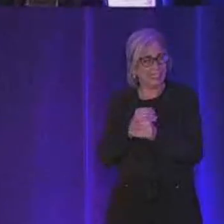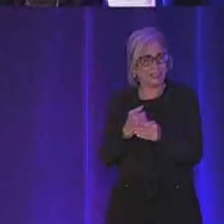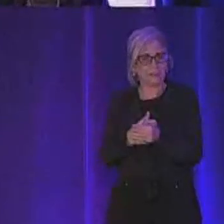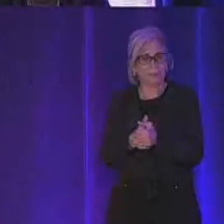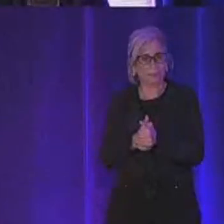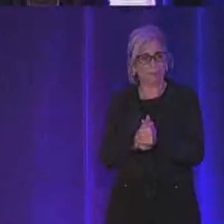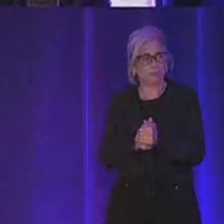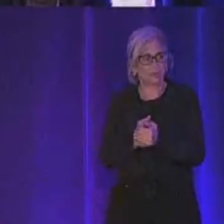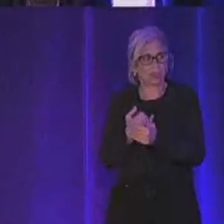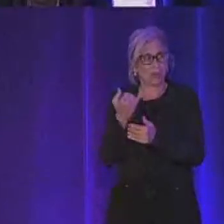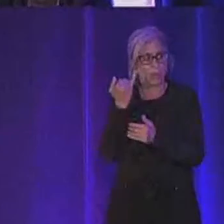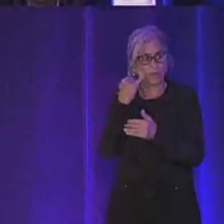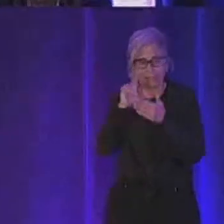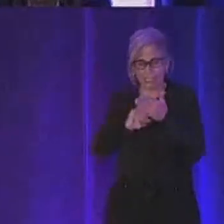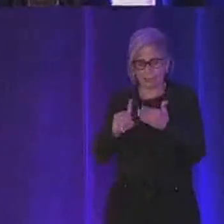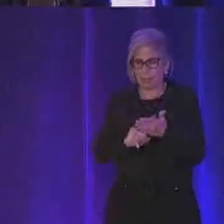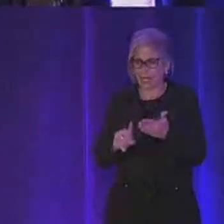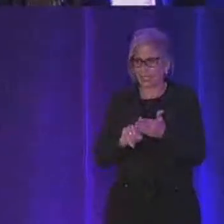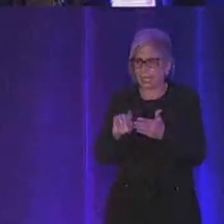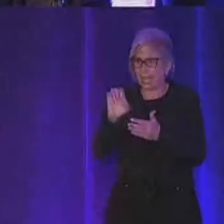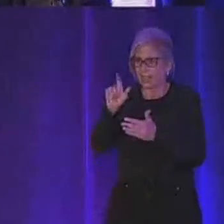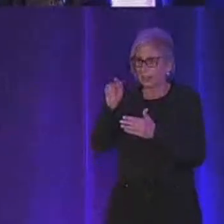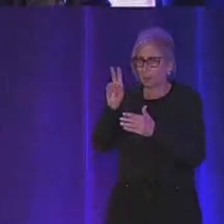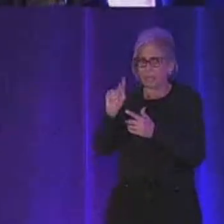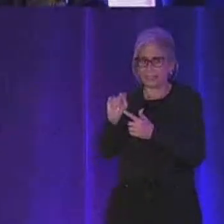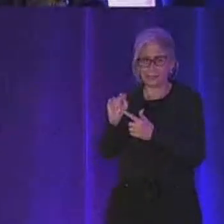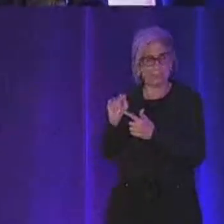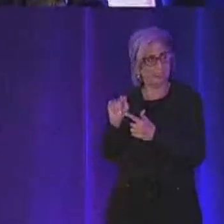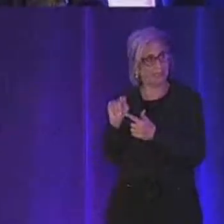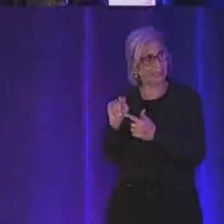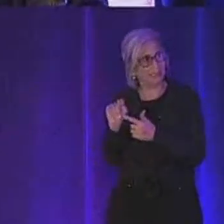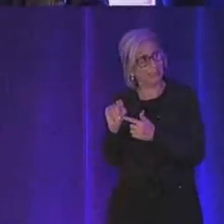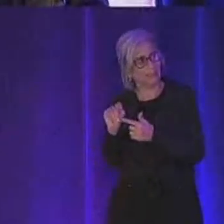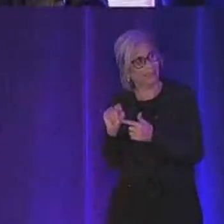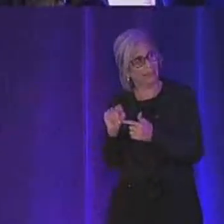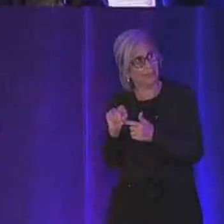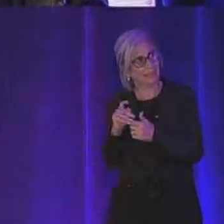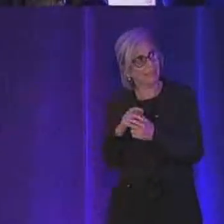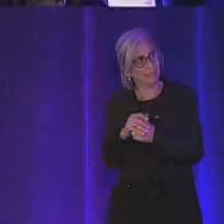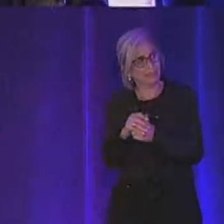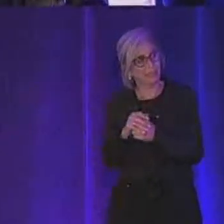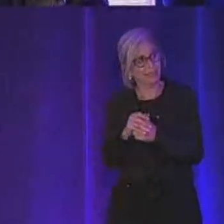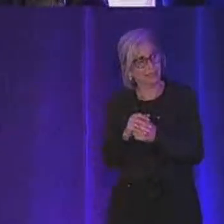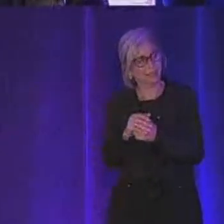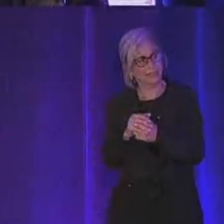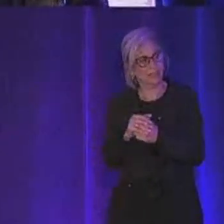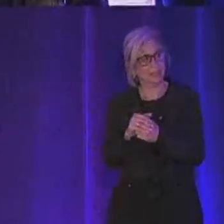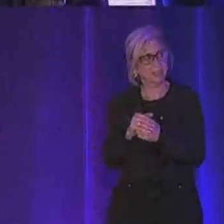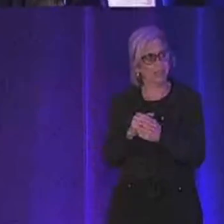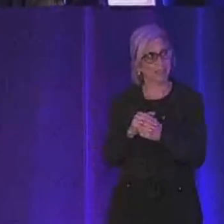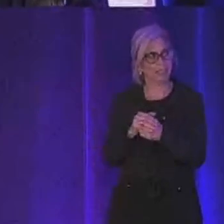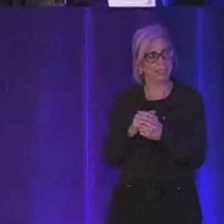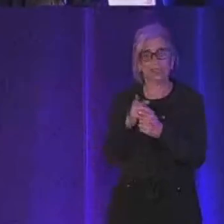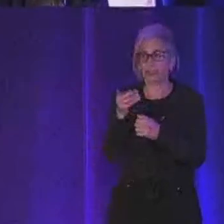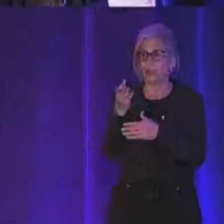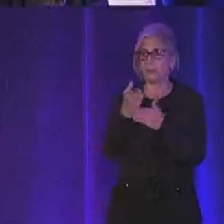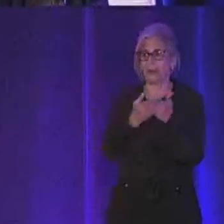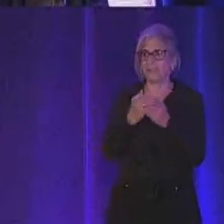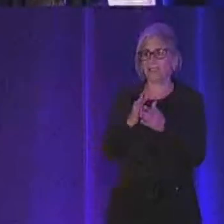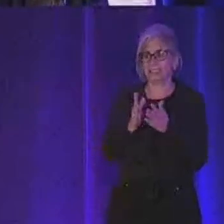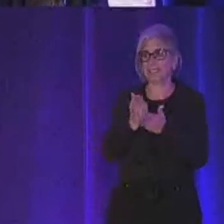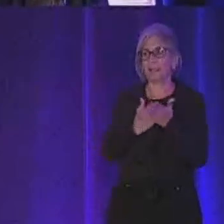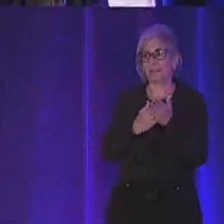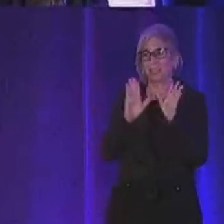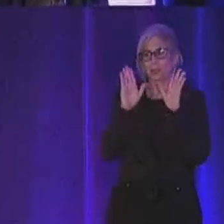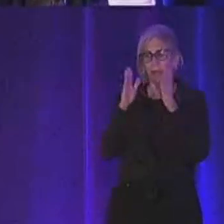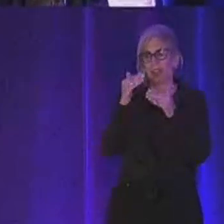what if I inspect element? What am I going to see here? This y'all are part of something now, something